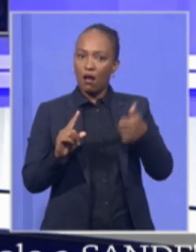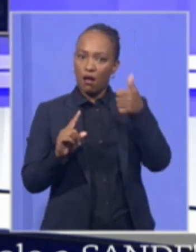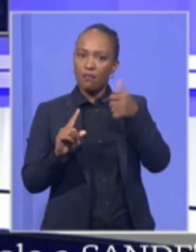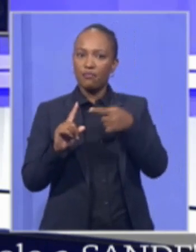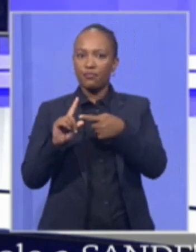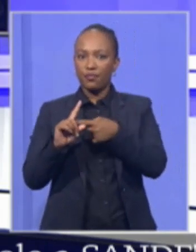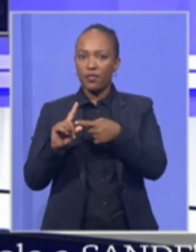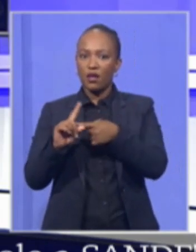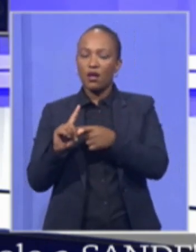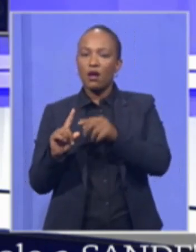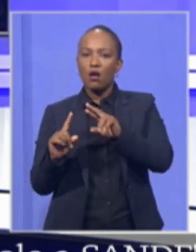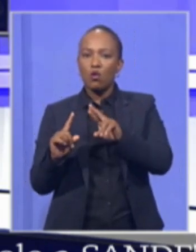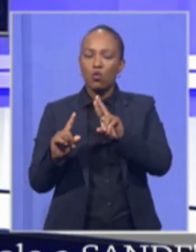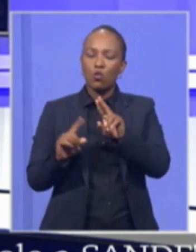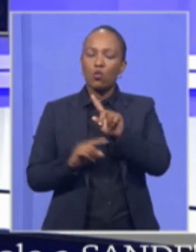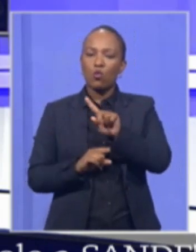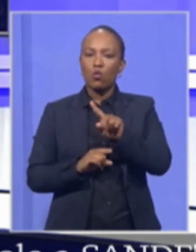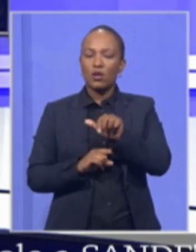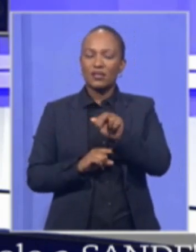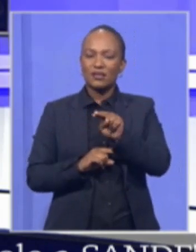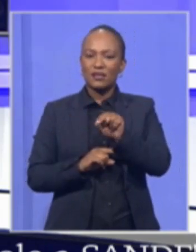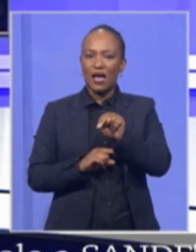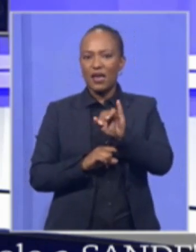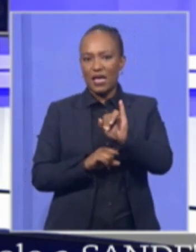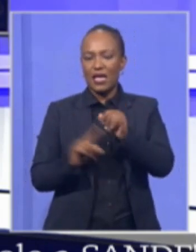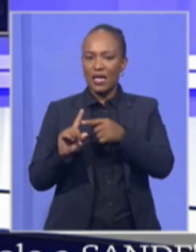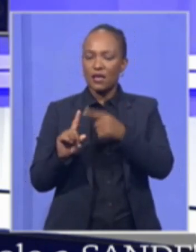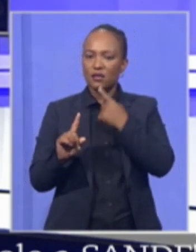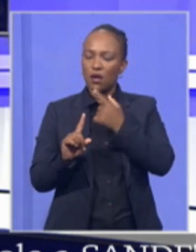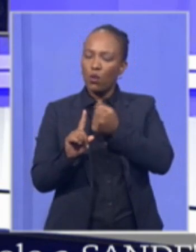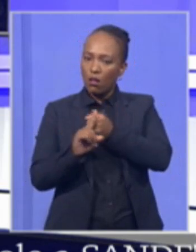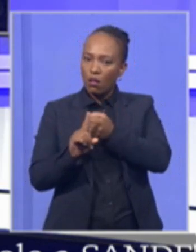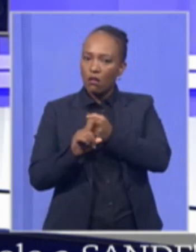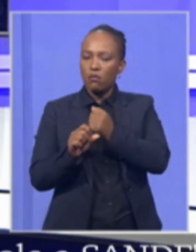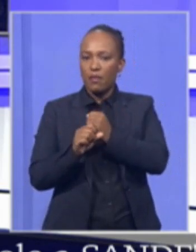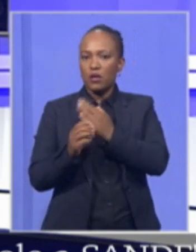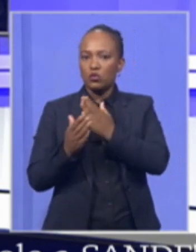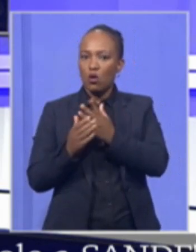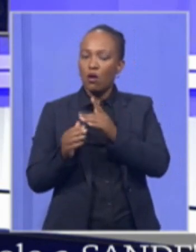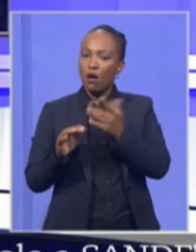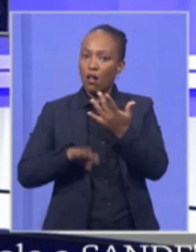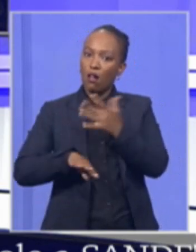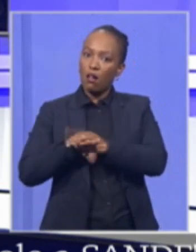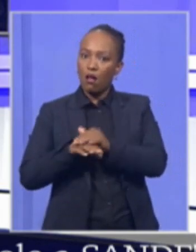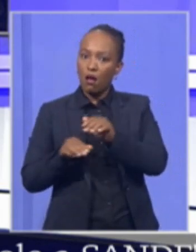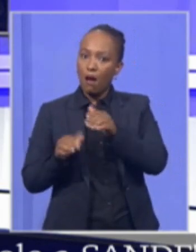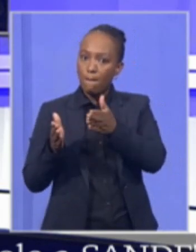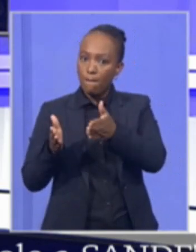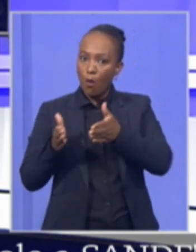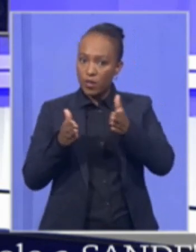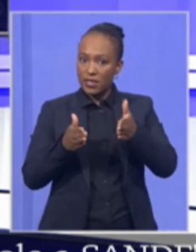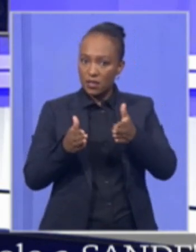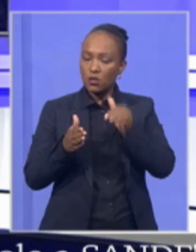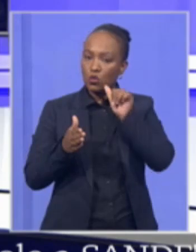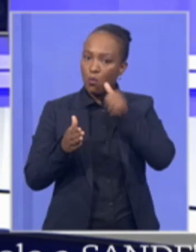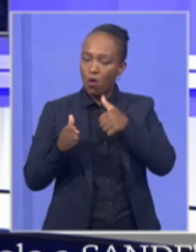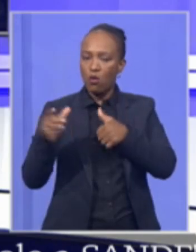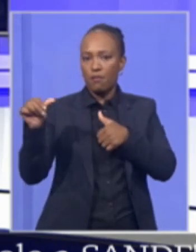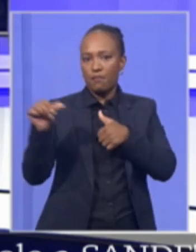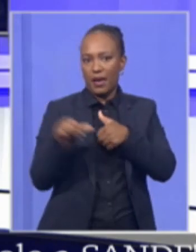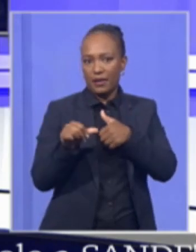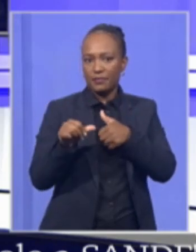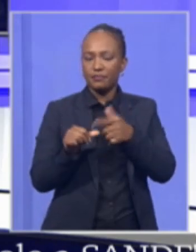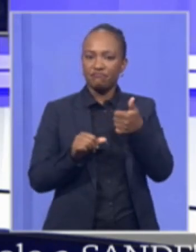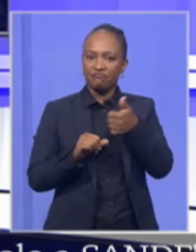Maphanywa o re ba tla dira tšohle go netefatša gore ditopo tša mašole di bušwa ka nageng go SASSA. Ge le molaodi phetiši wa Sešole